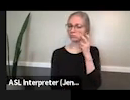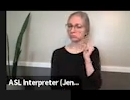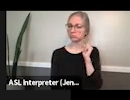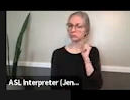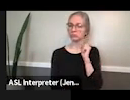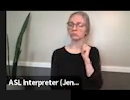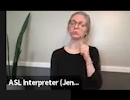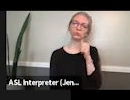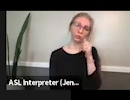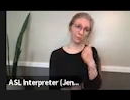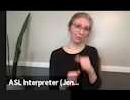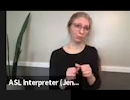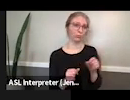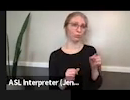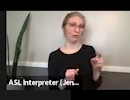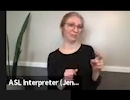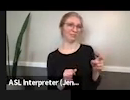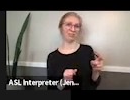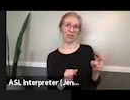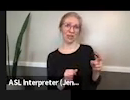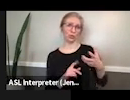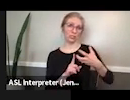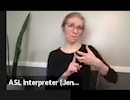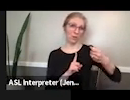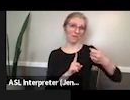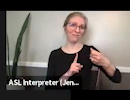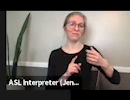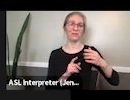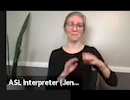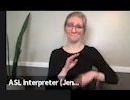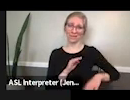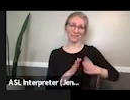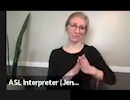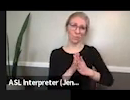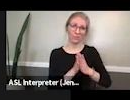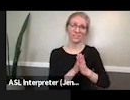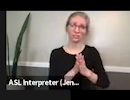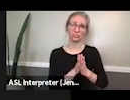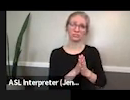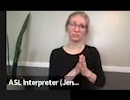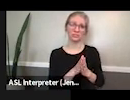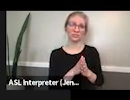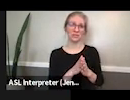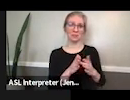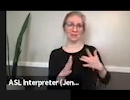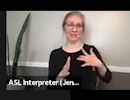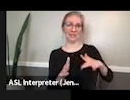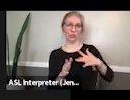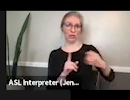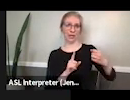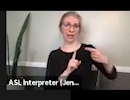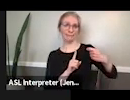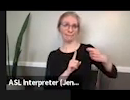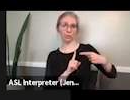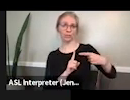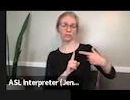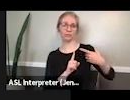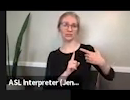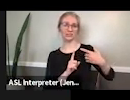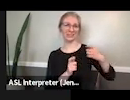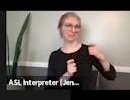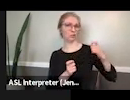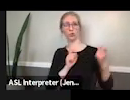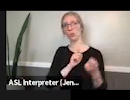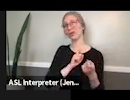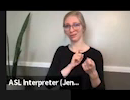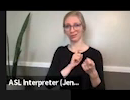remember that child's deprived of many basic motivation. The sensory input it gets is distorted.